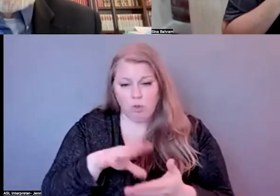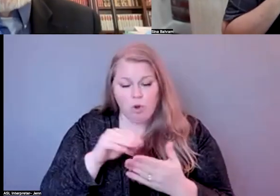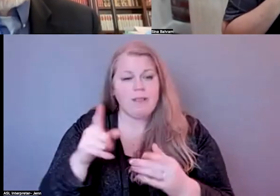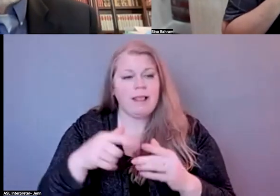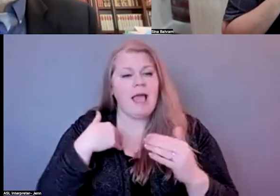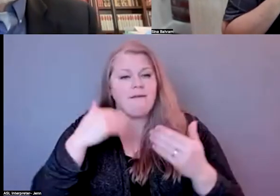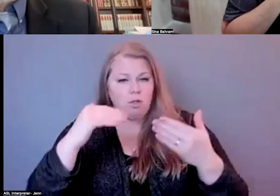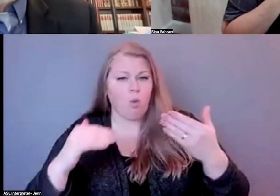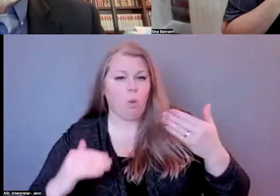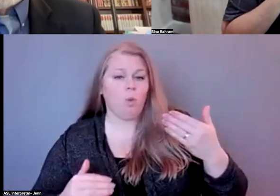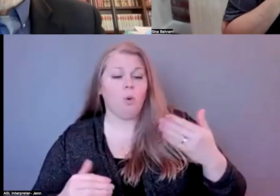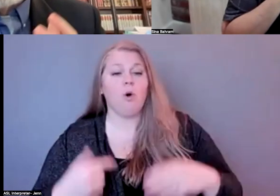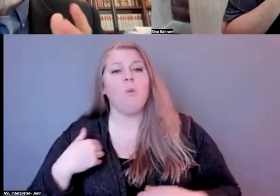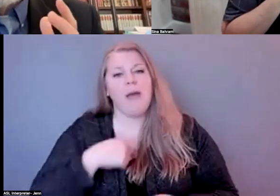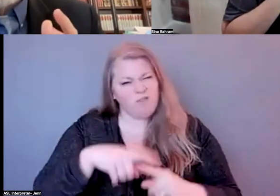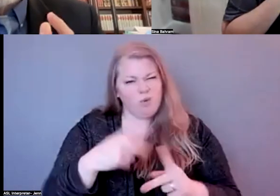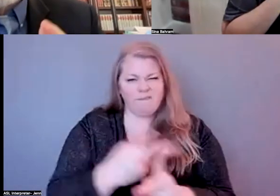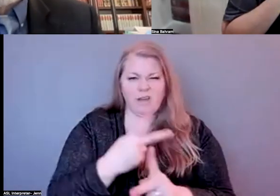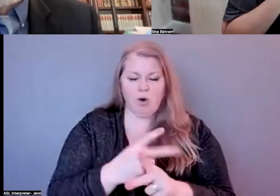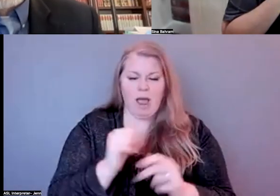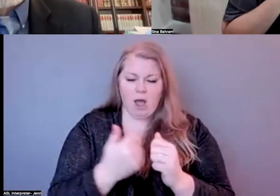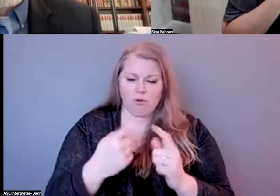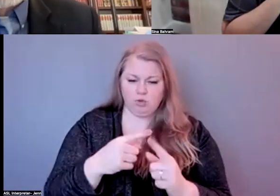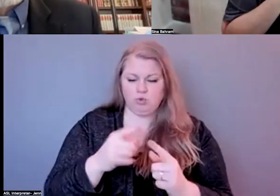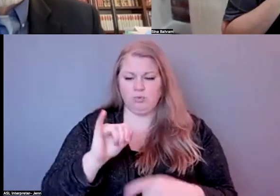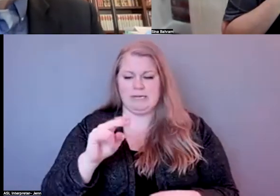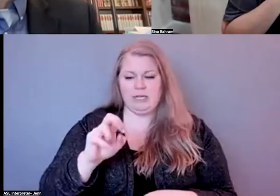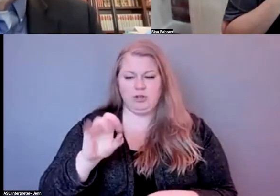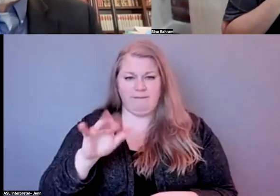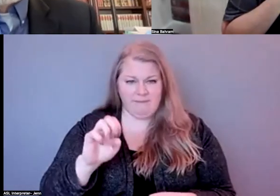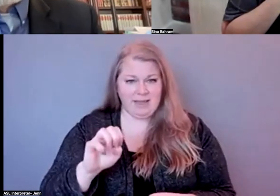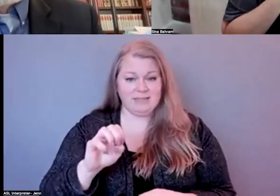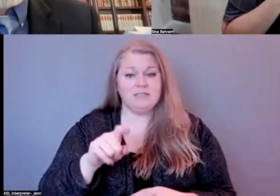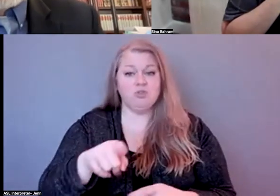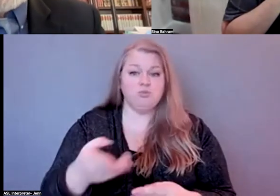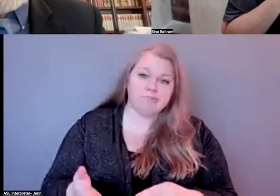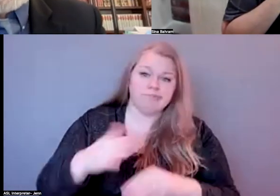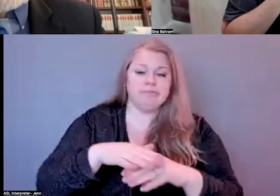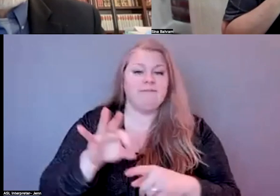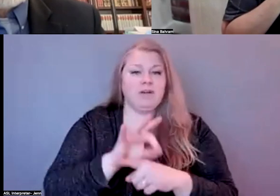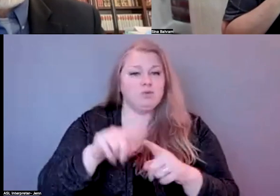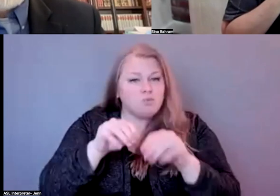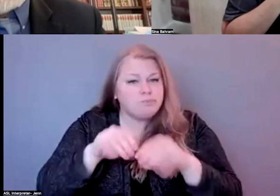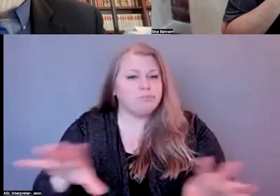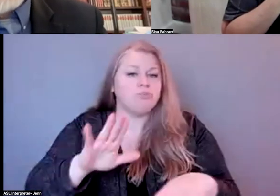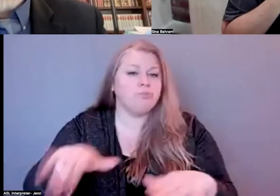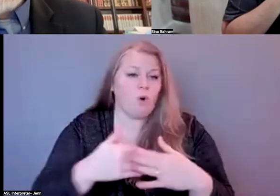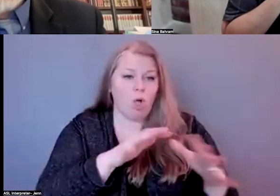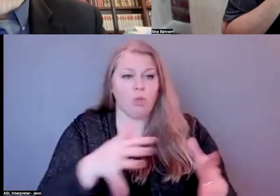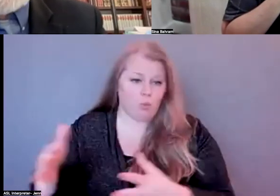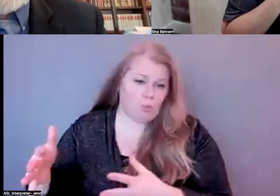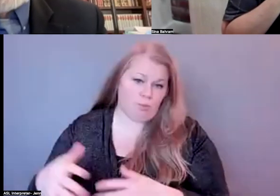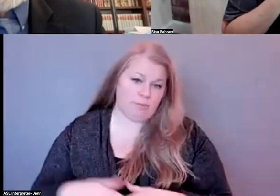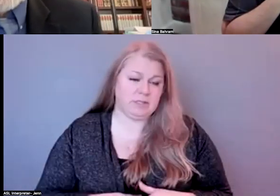lower? We need to figure out how to have interfaces that can get the functionality to all of these groups. It's kind of